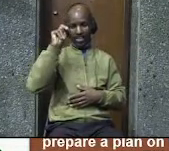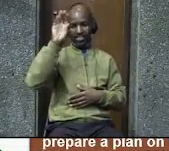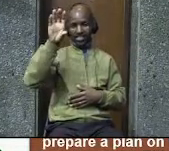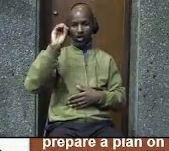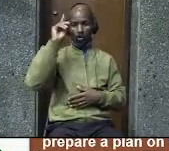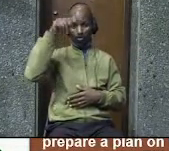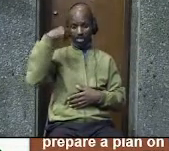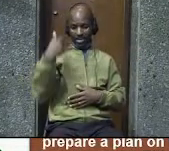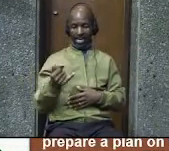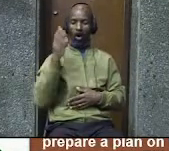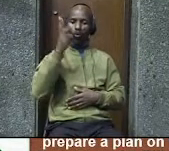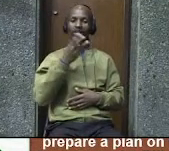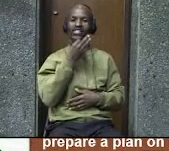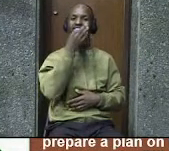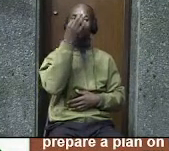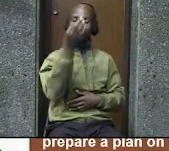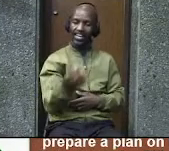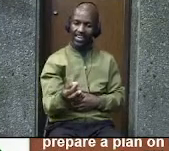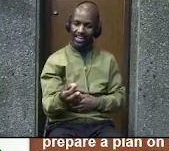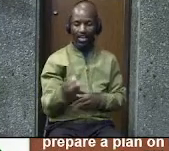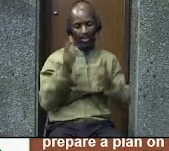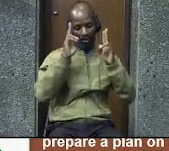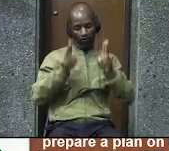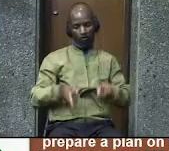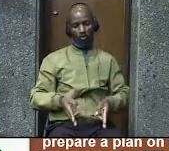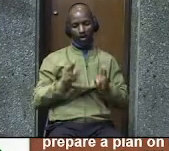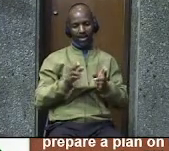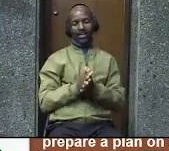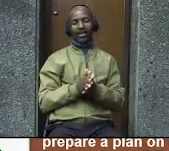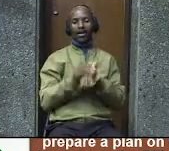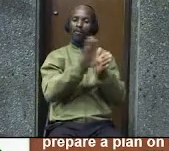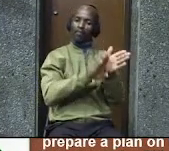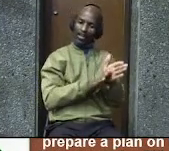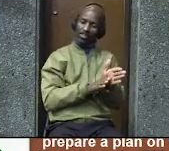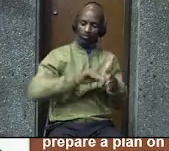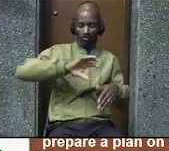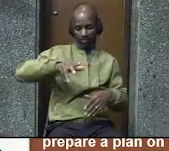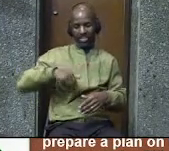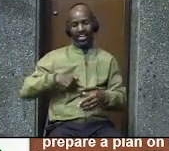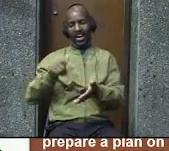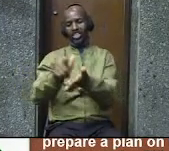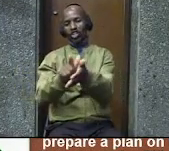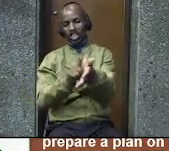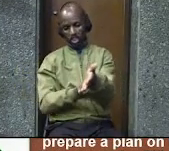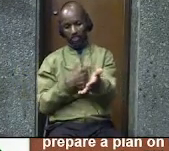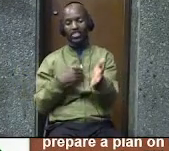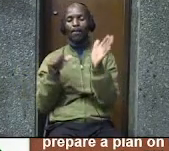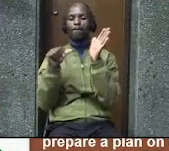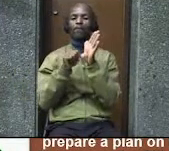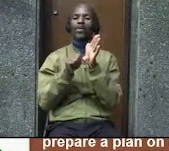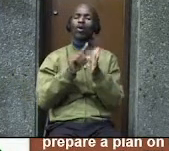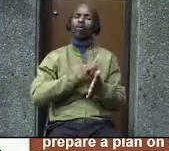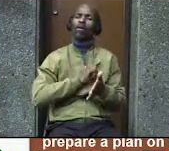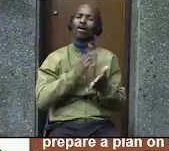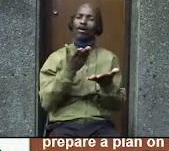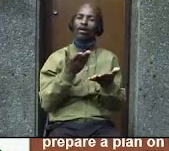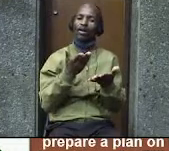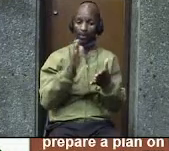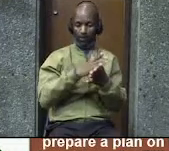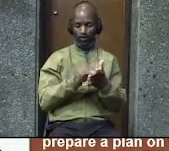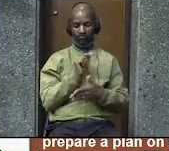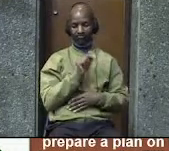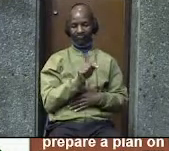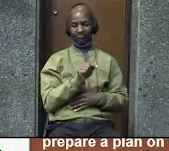then now say, informally refer the bill to provincial legislatures. And this is important because